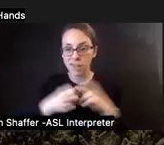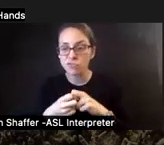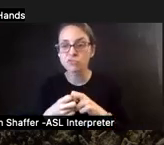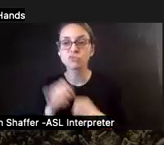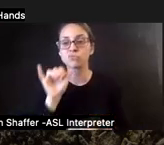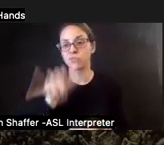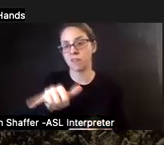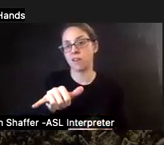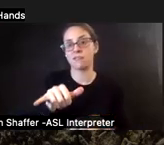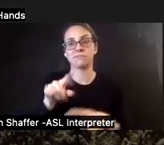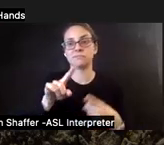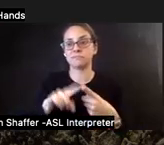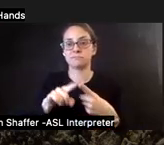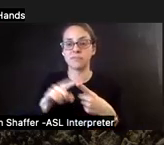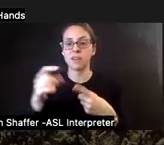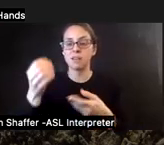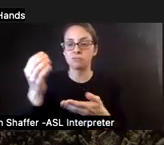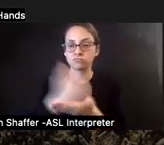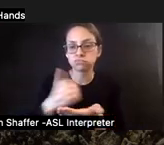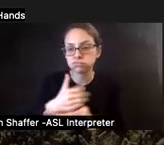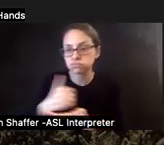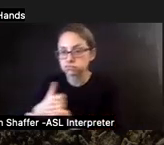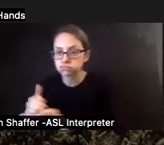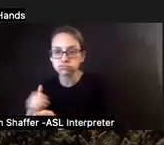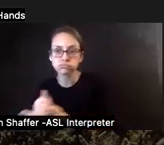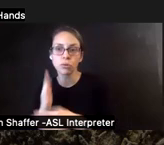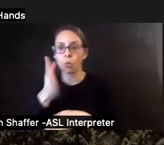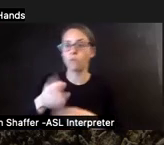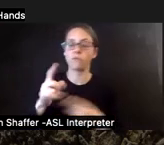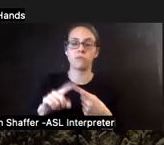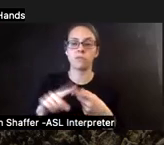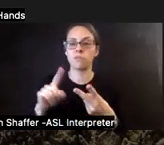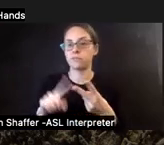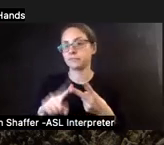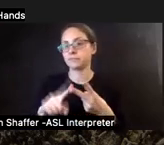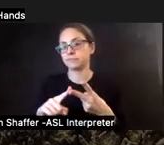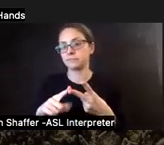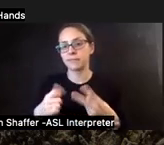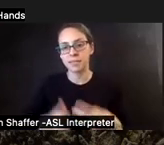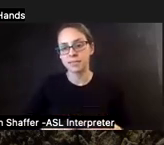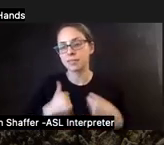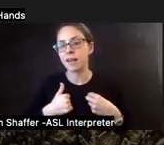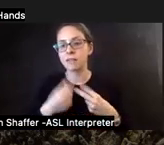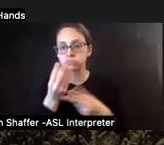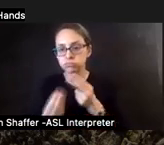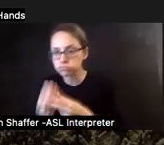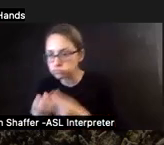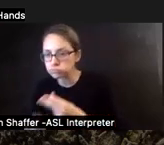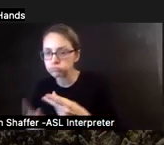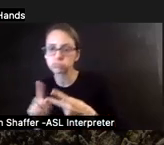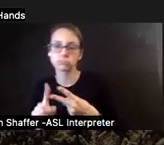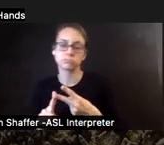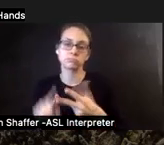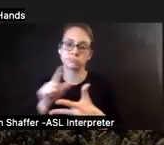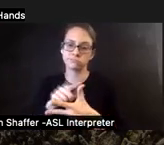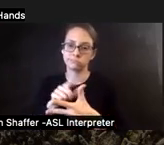overharvesting, pollution, habitat loss, and ocean acidification, global warming affecting